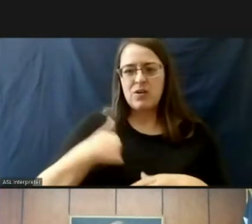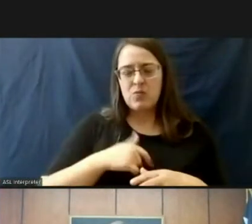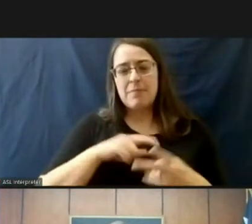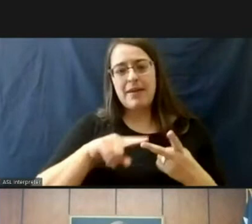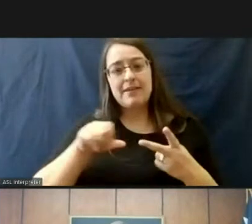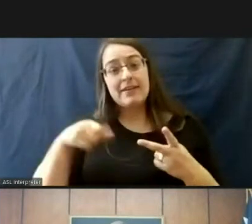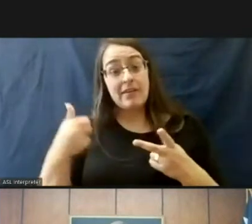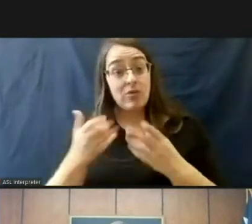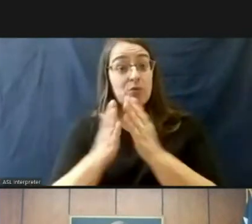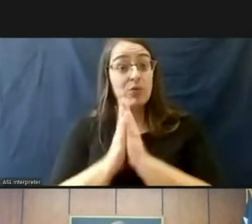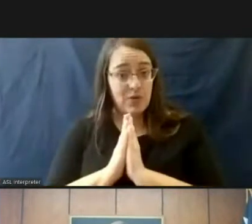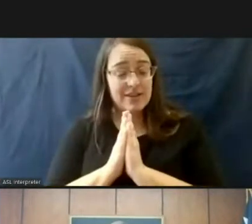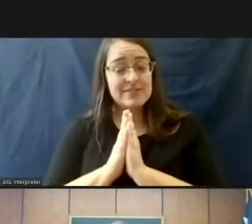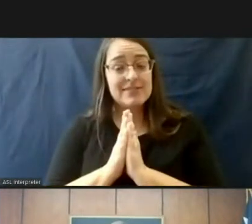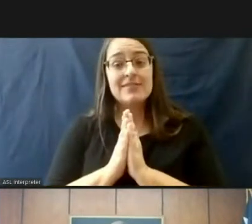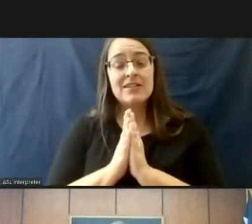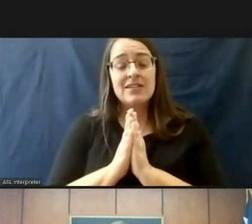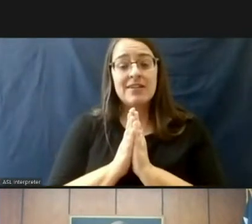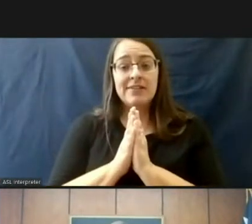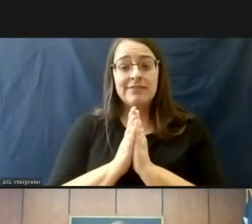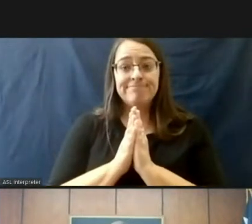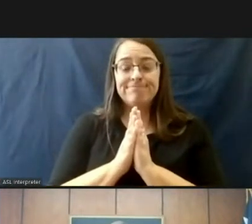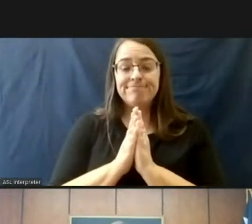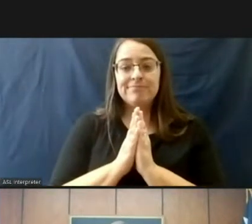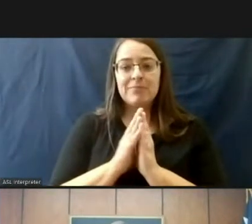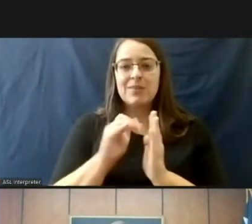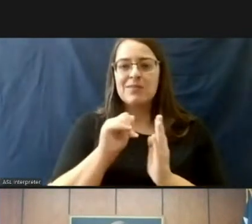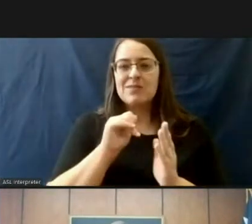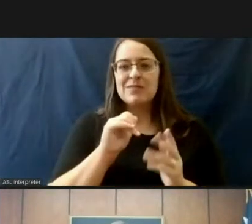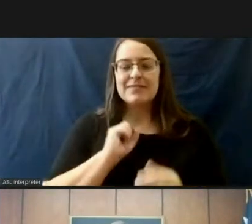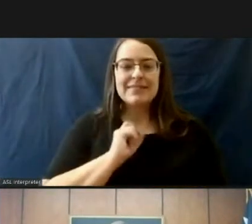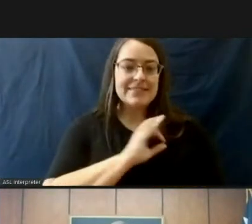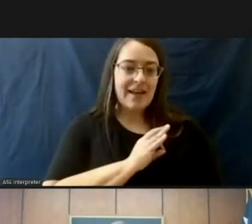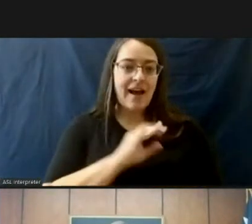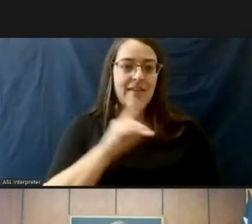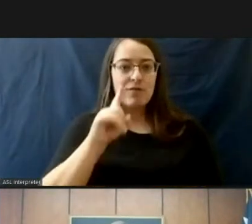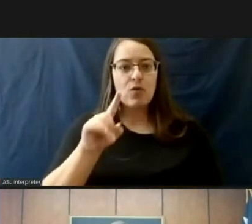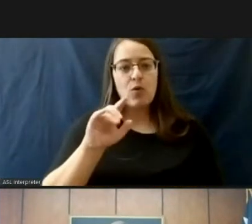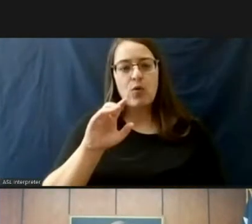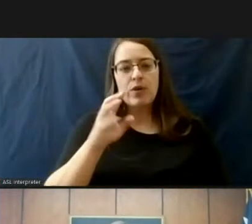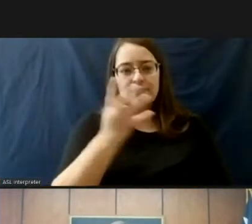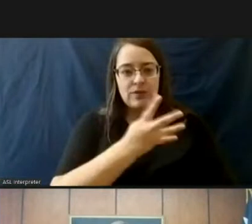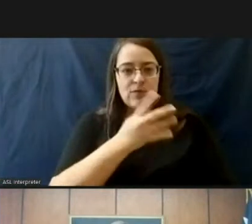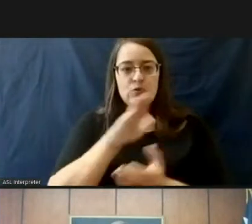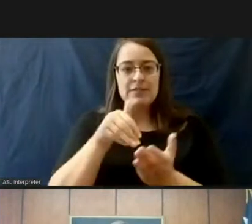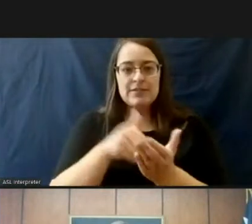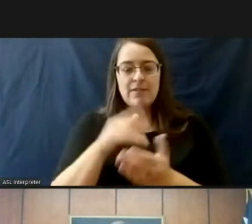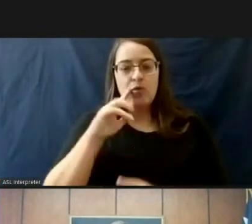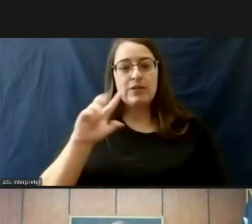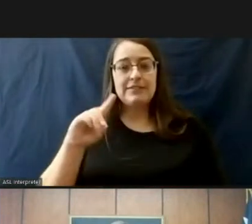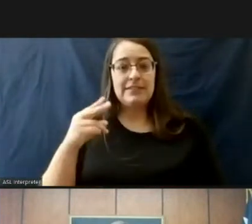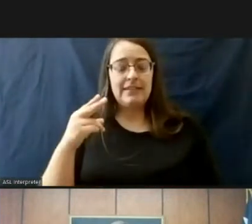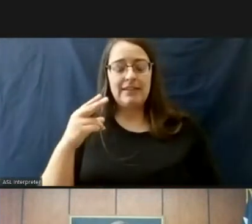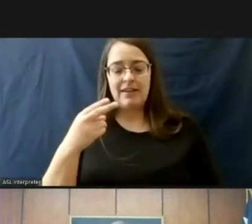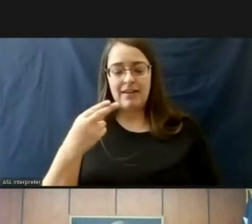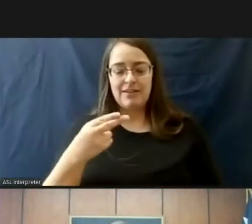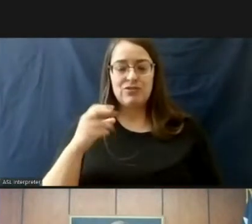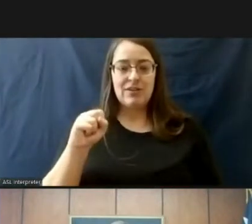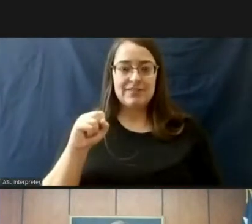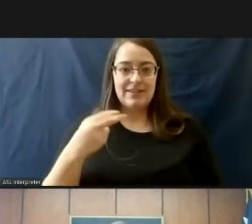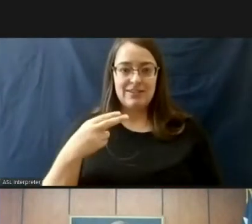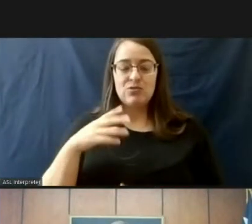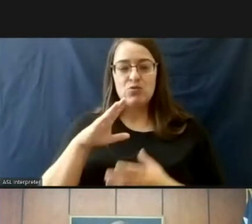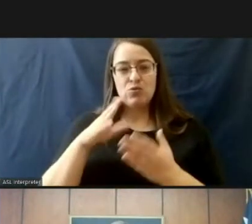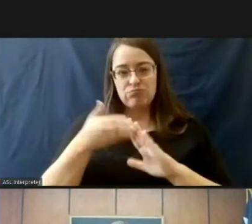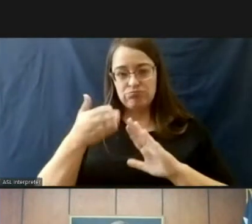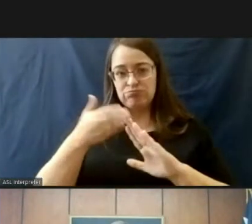request requesting not staffing for a infusion center, but for DSHS to operate an infusion center, as they're doing in a